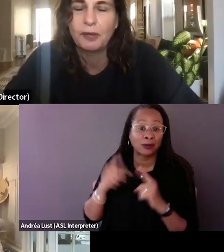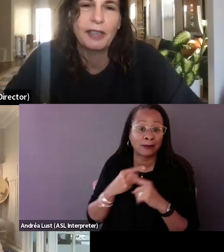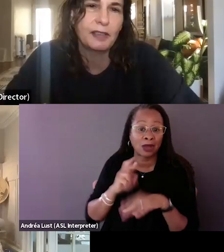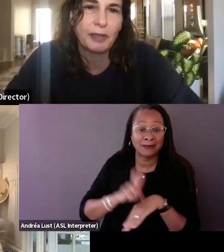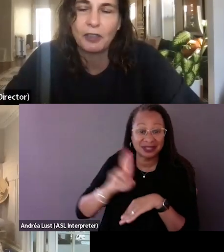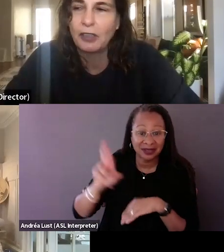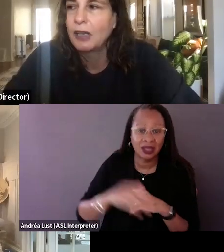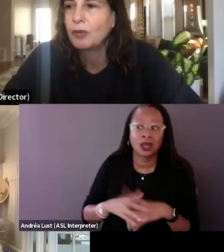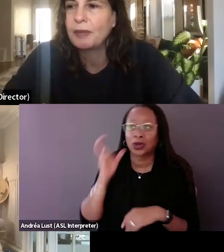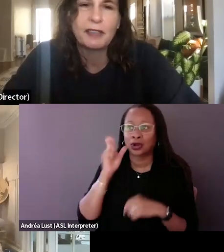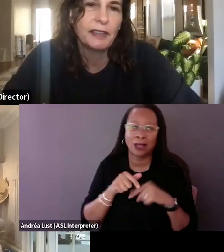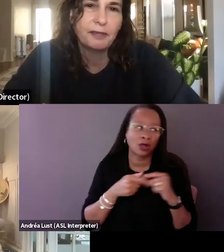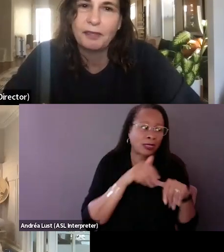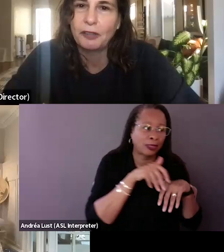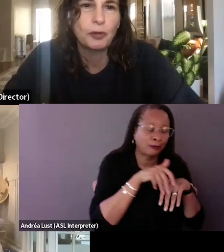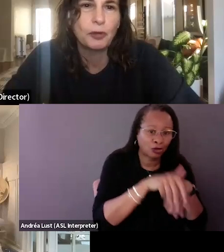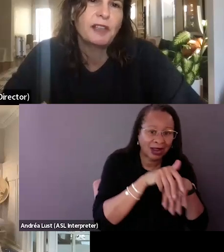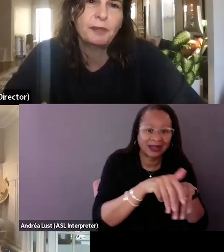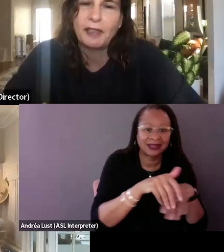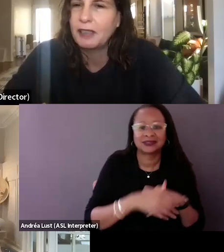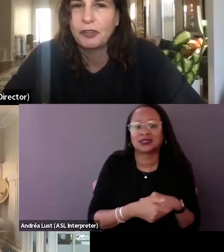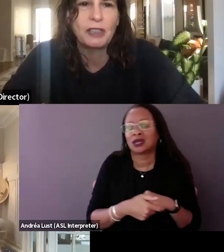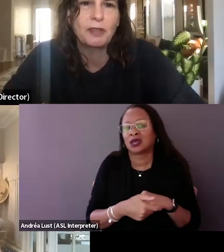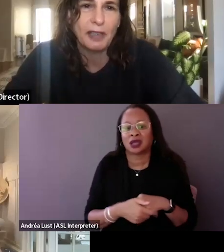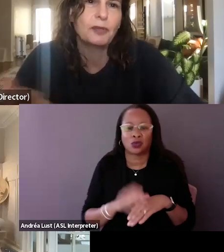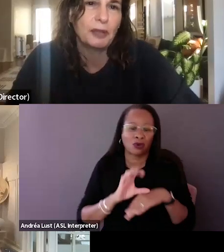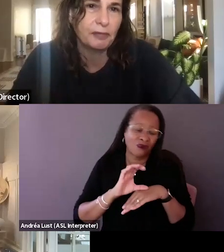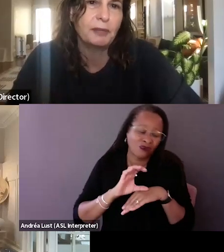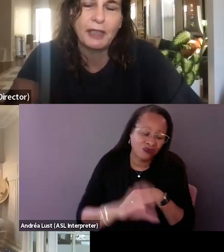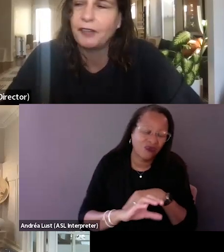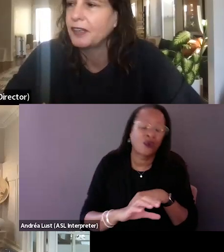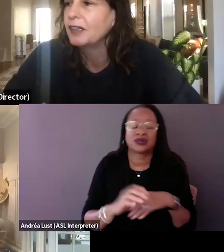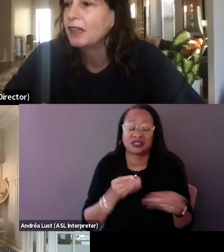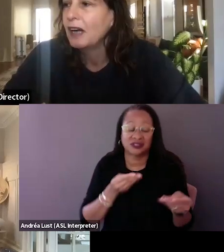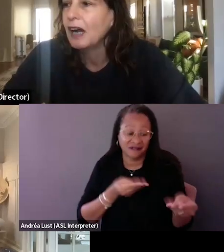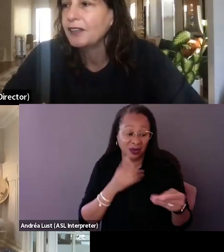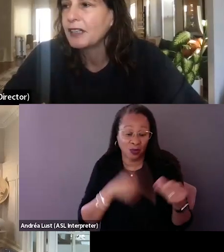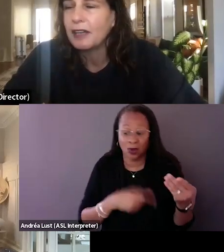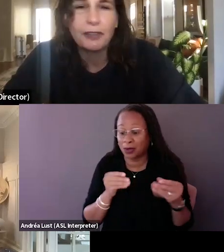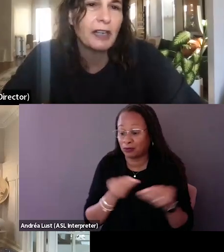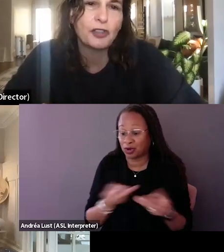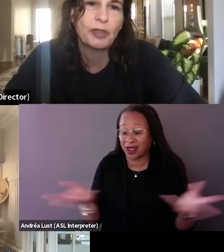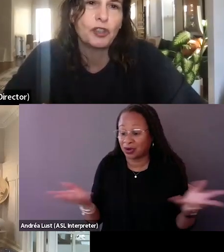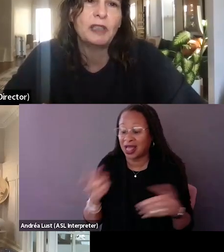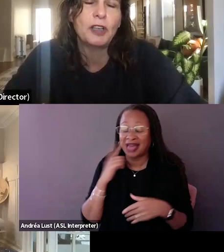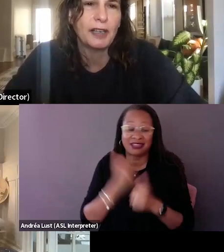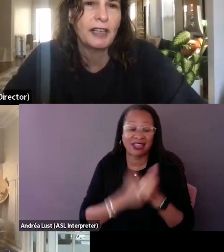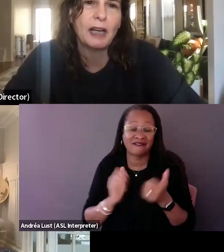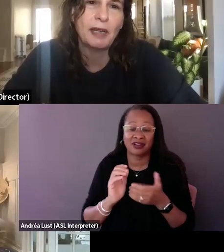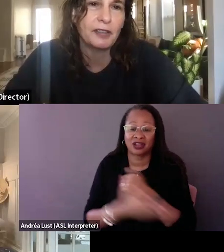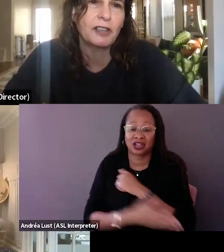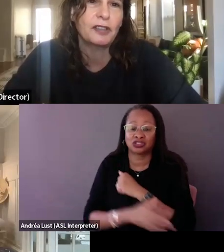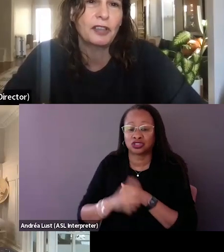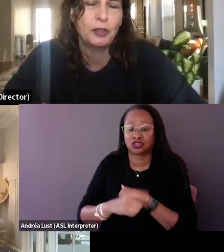the parades, whatever. We basically are force-fed by the Kim regime, kind of what we put out there. I think every country should be